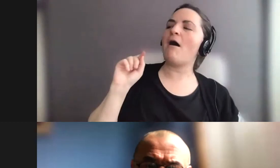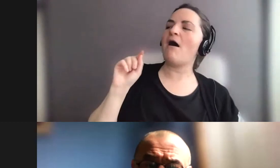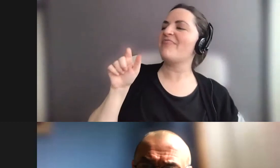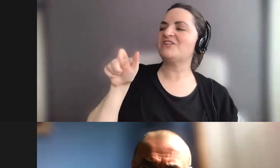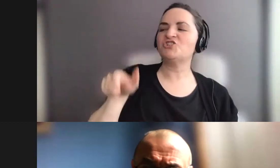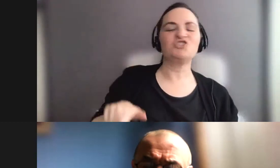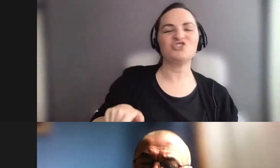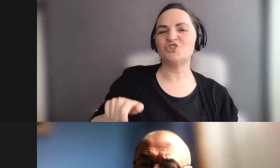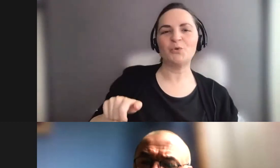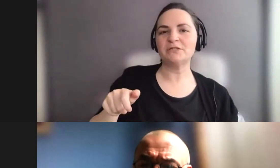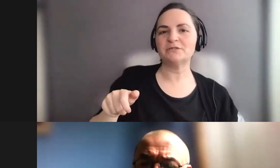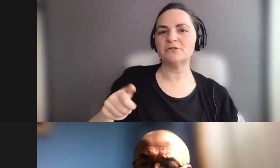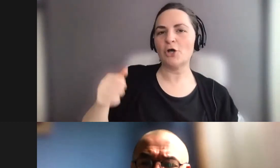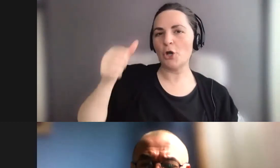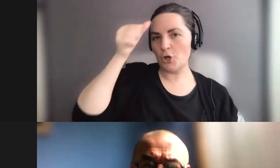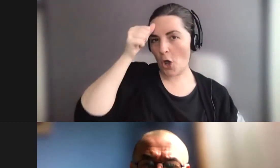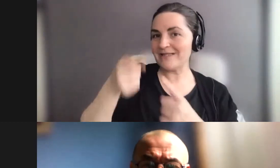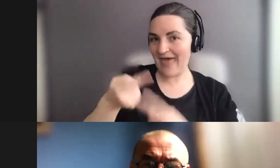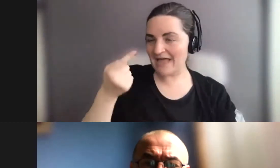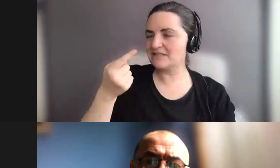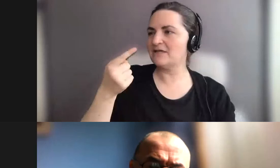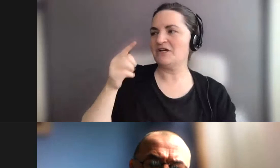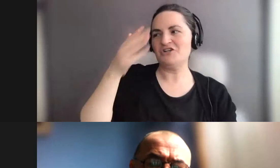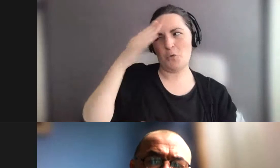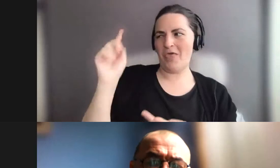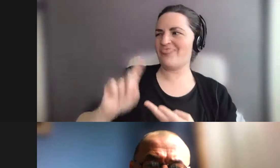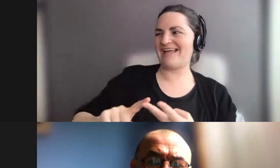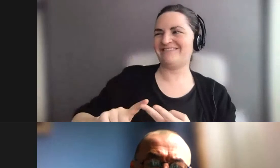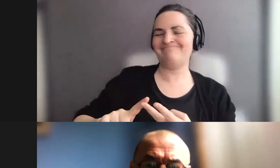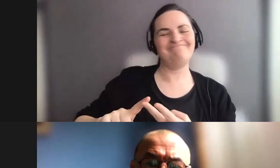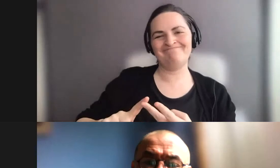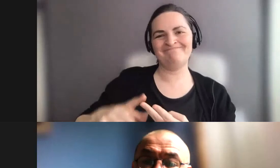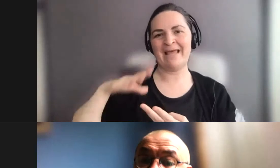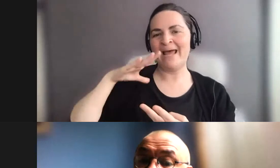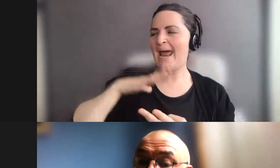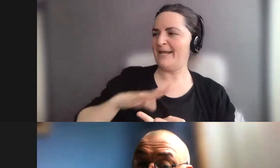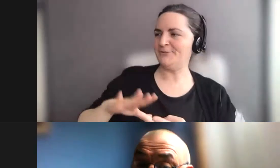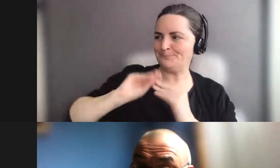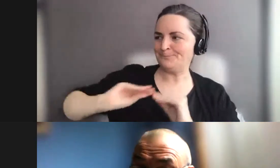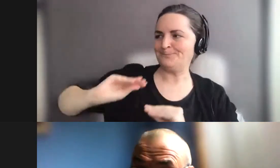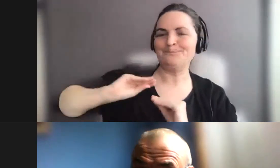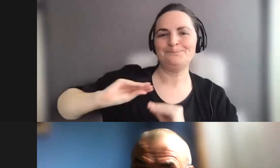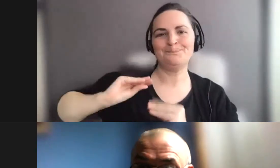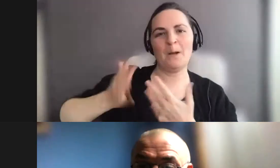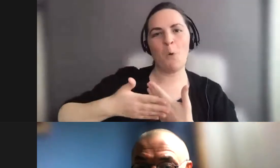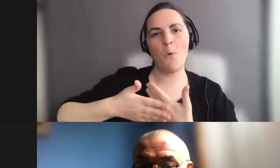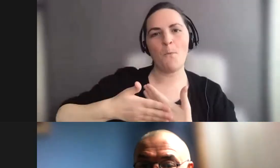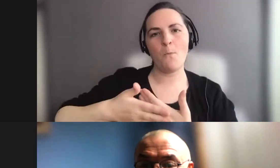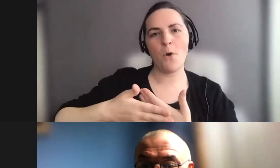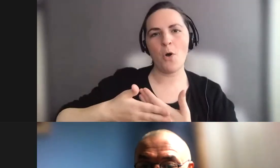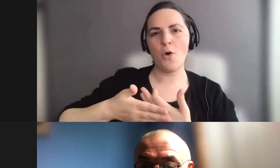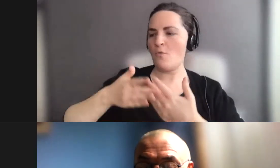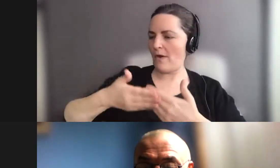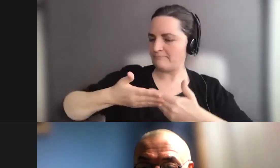student driver know and not know about driving? What do I need to do with this